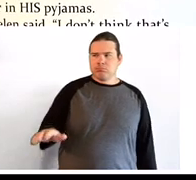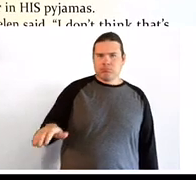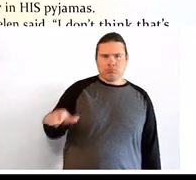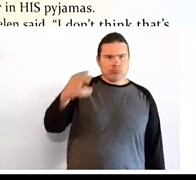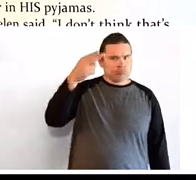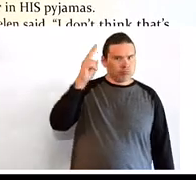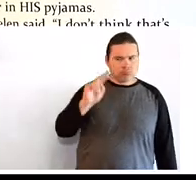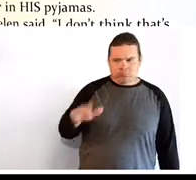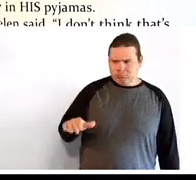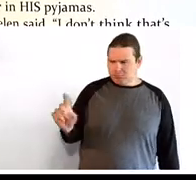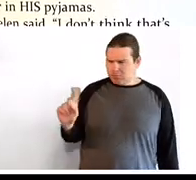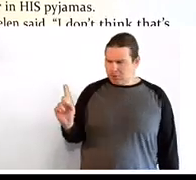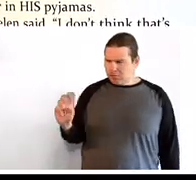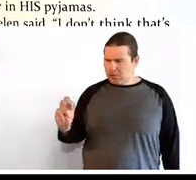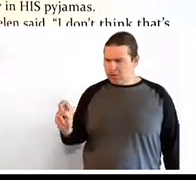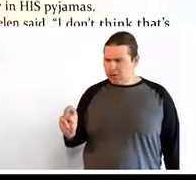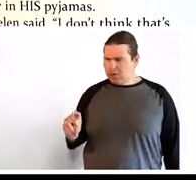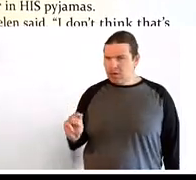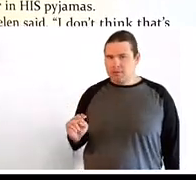"Where's Megan?"